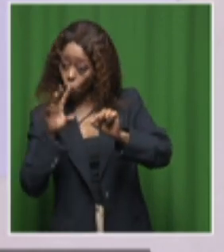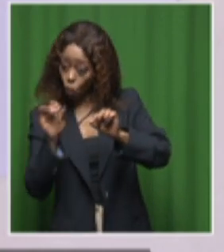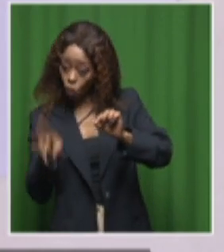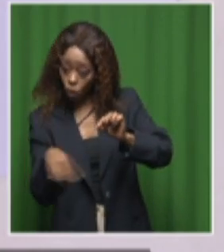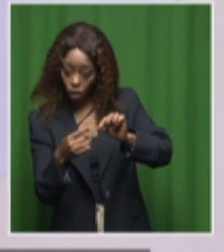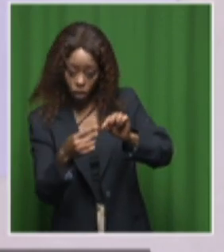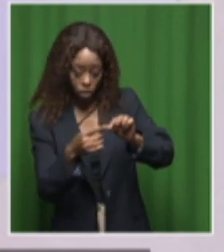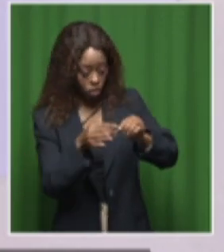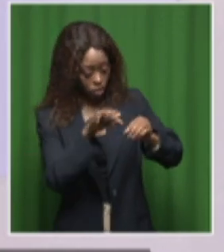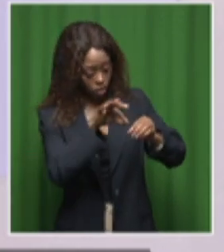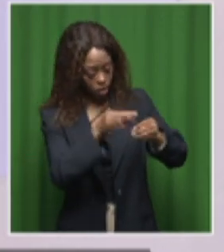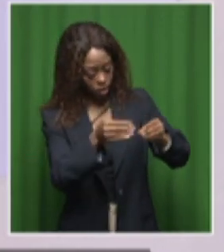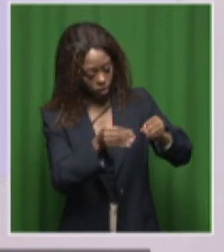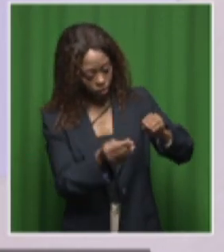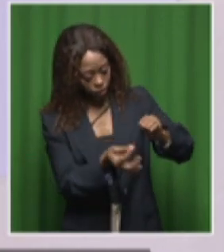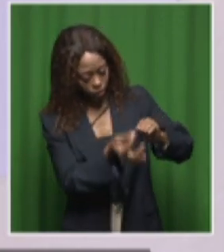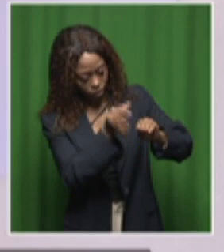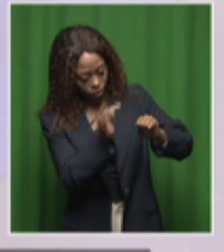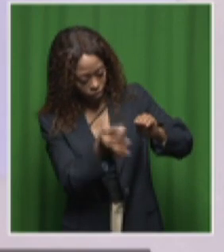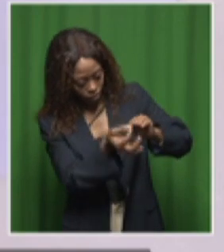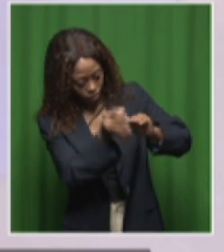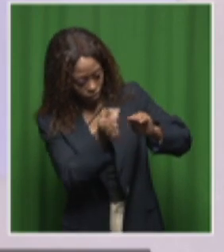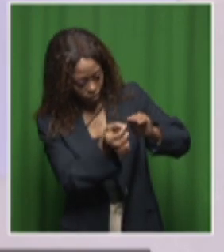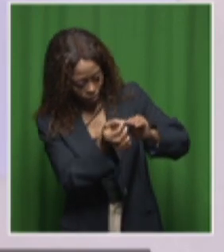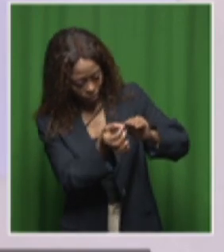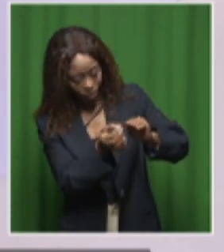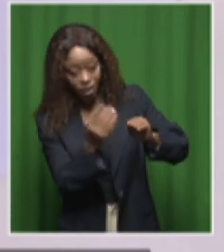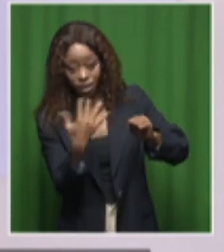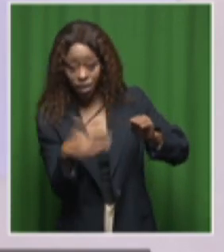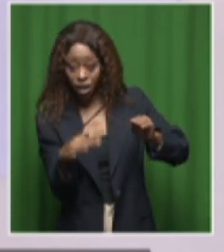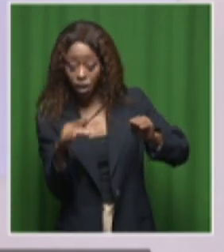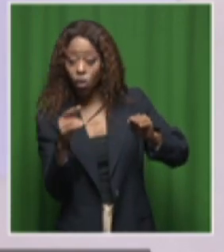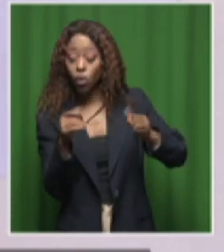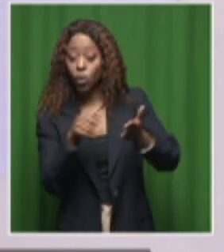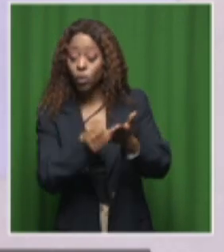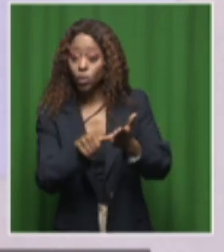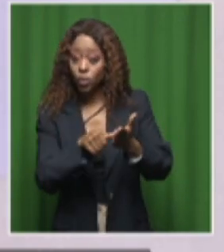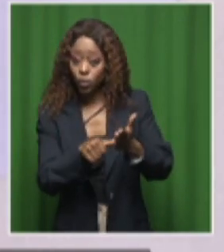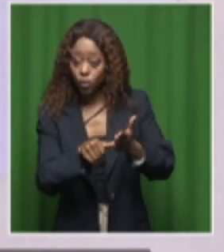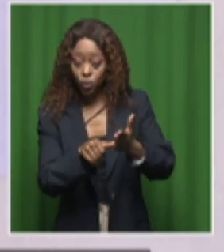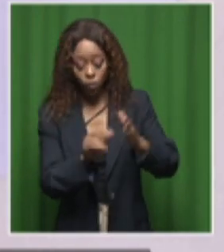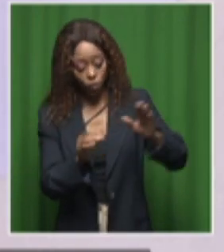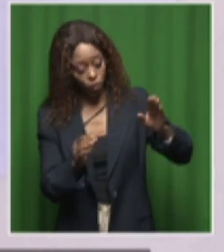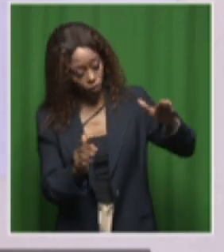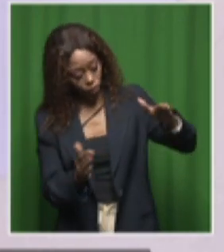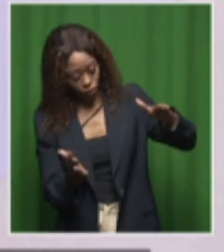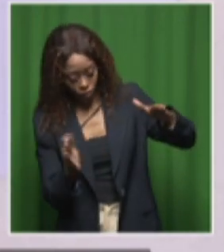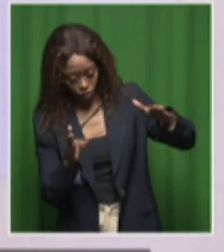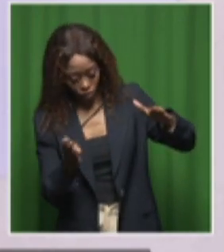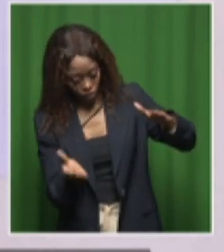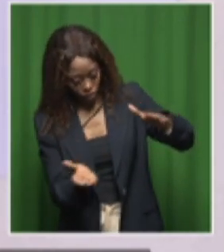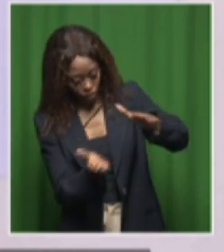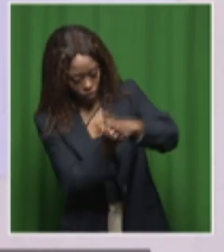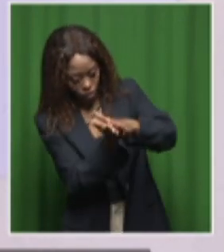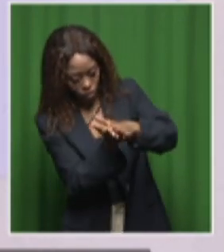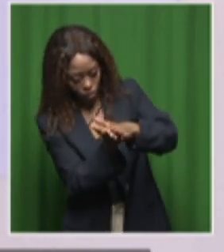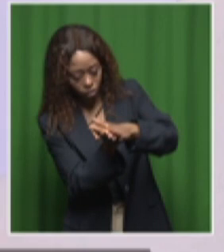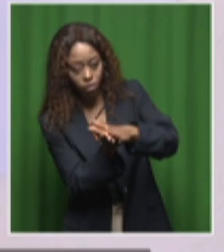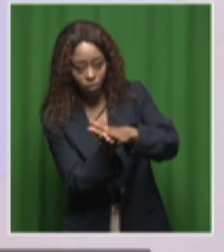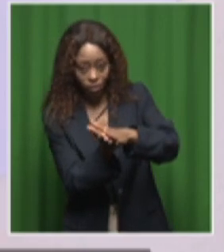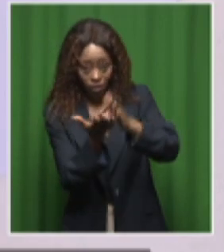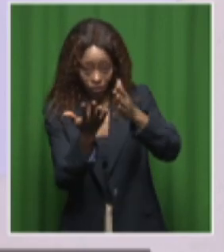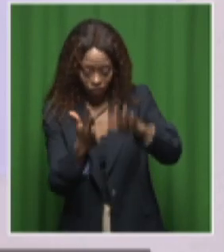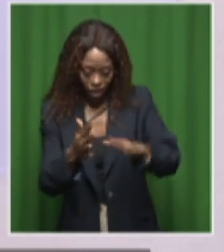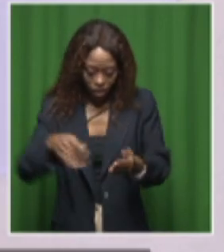and then when you're done, you then glue the back, glue all of the wool together, and then after that, you shave the top of